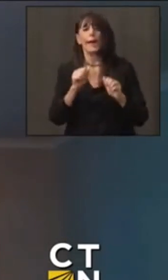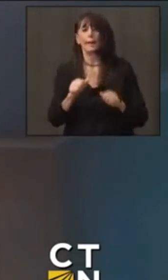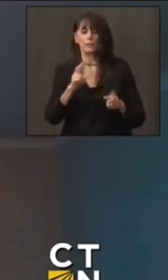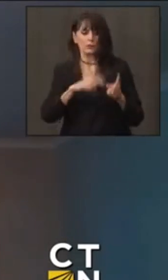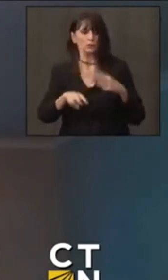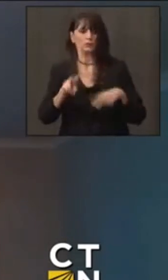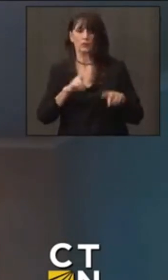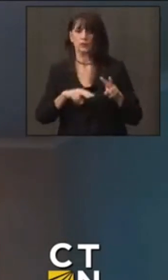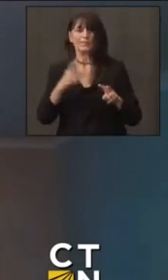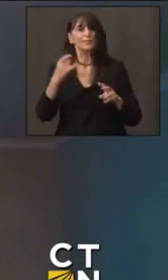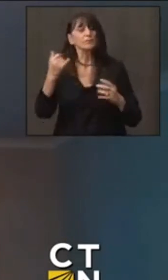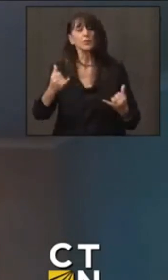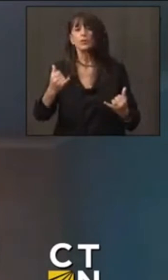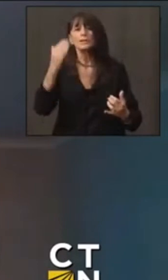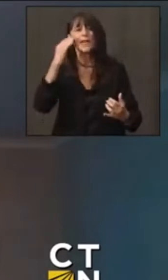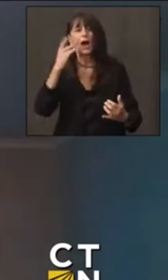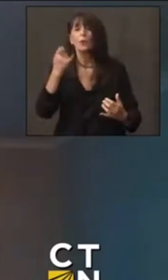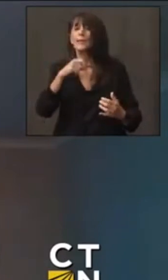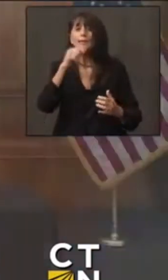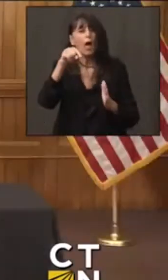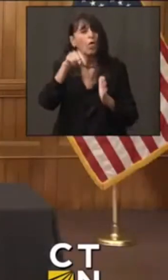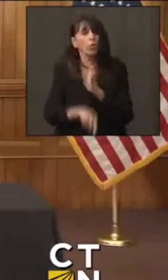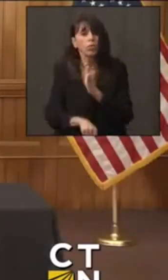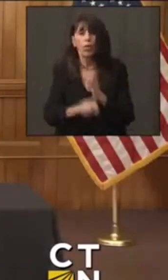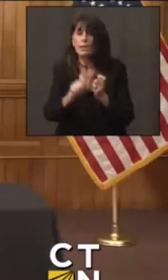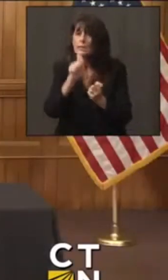lens. Thank you.